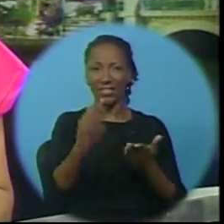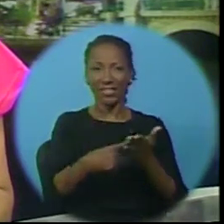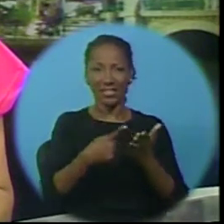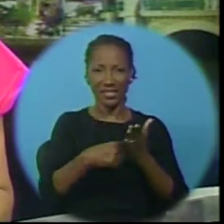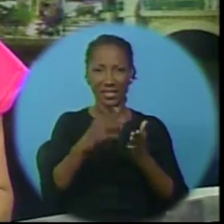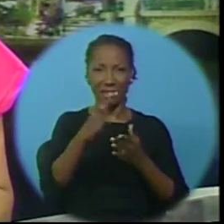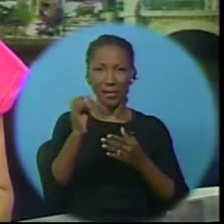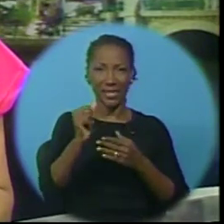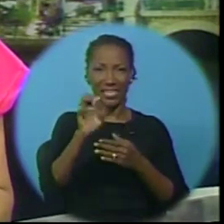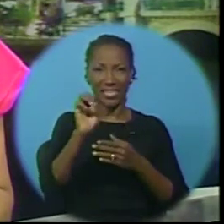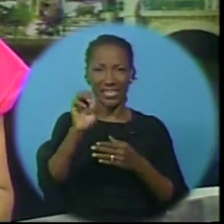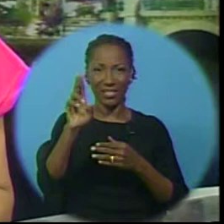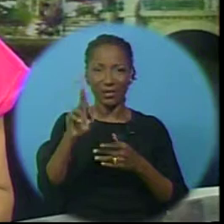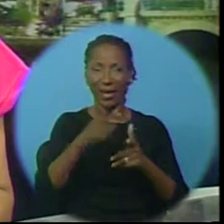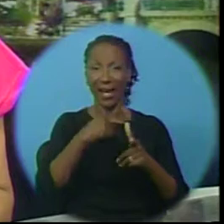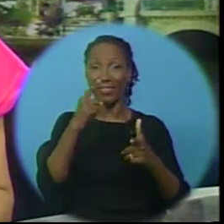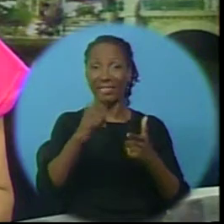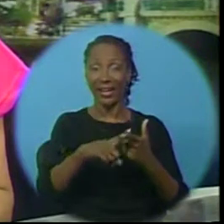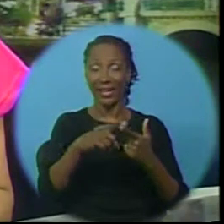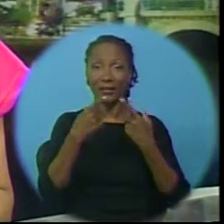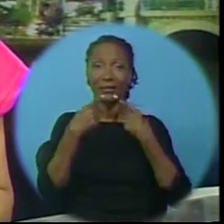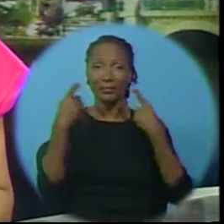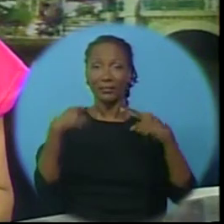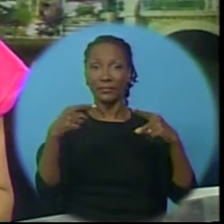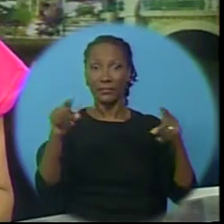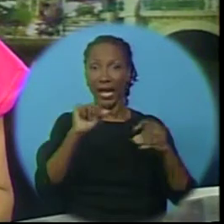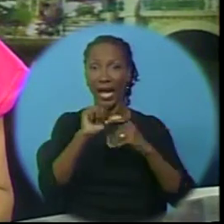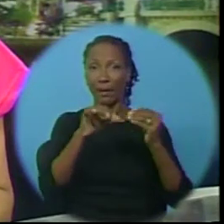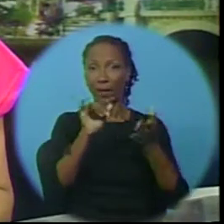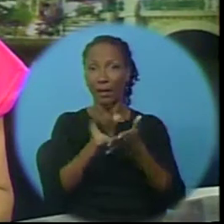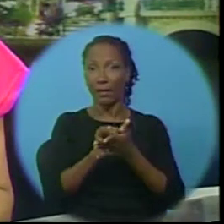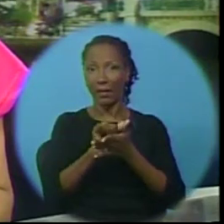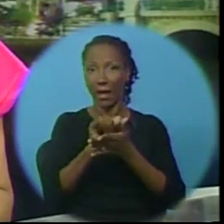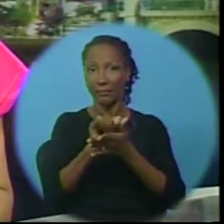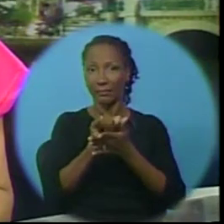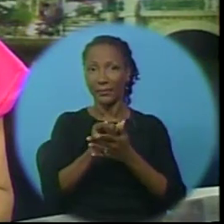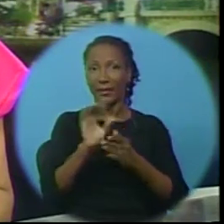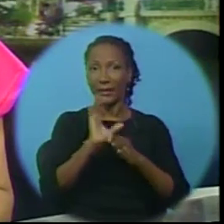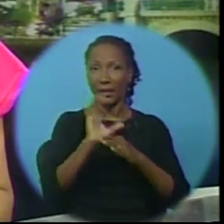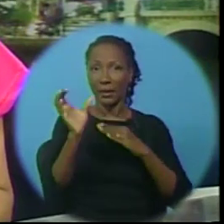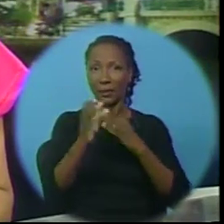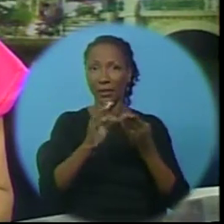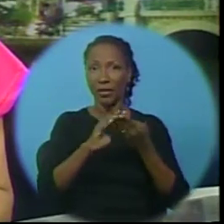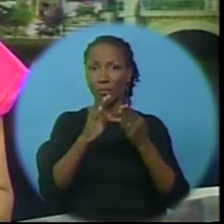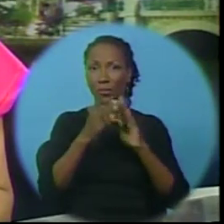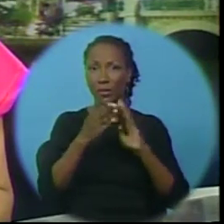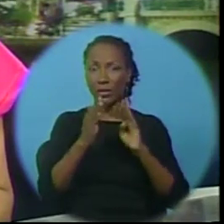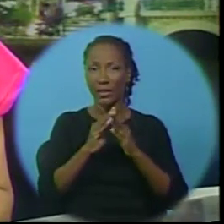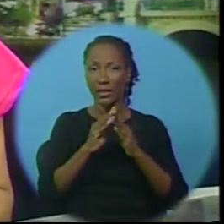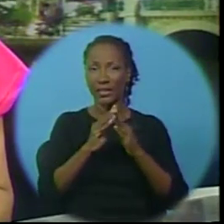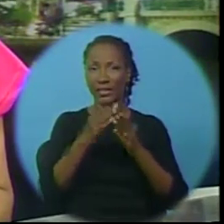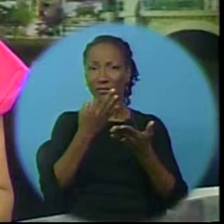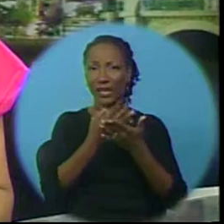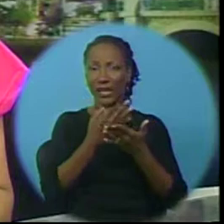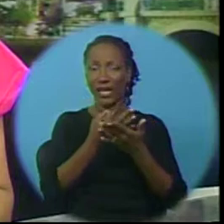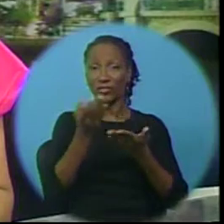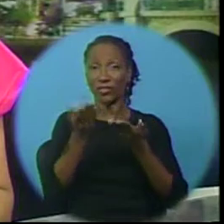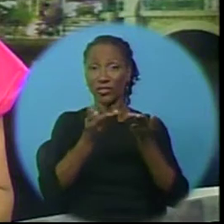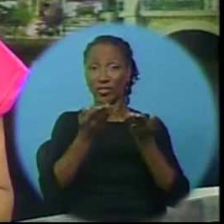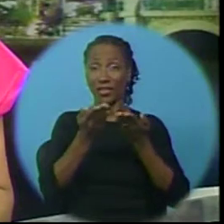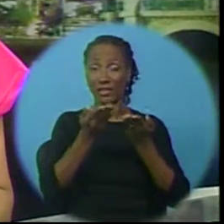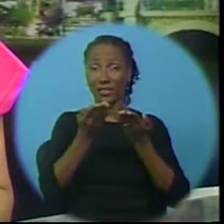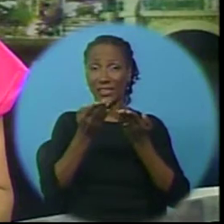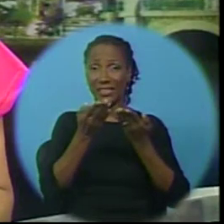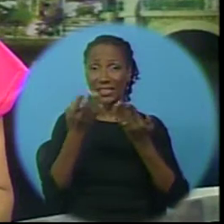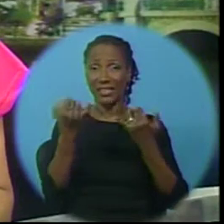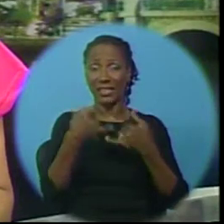but announced subsequently. The Caribbean community, for which financial services are of vital economic importance, has therefore